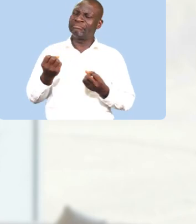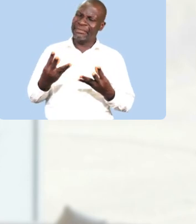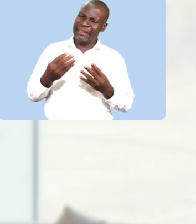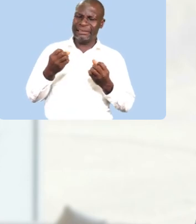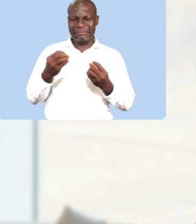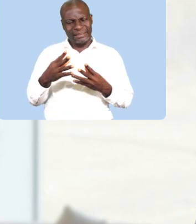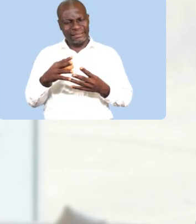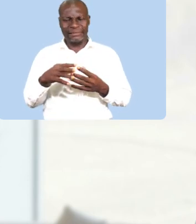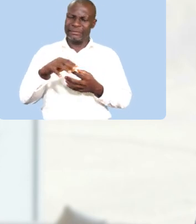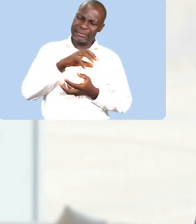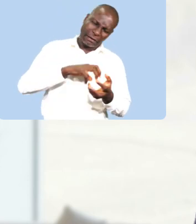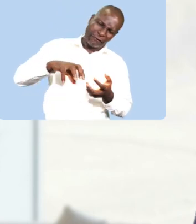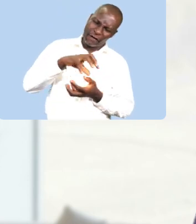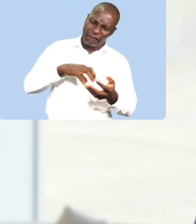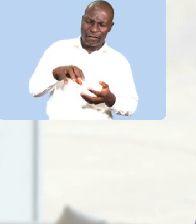ewo gana hano ho